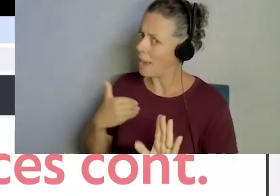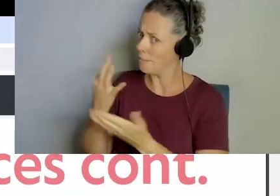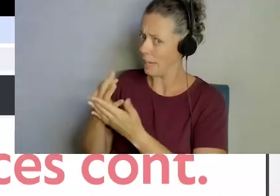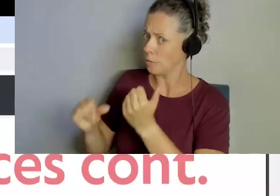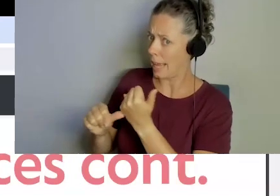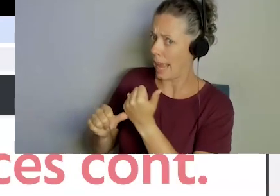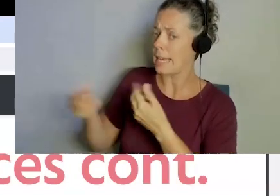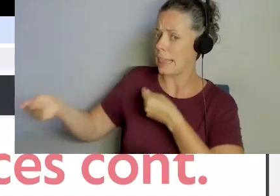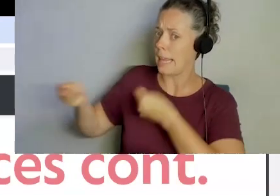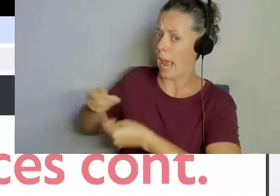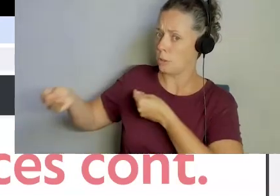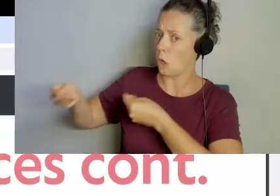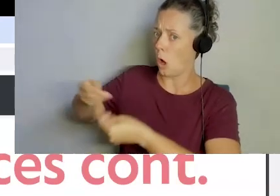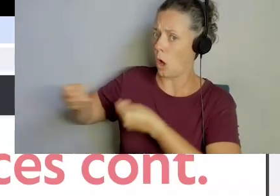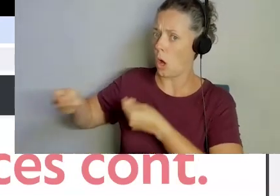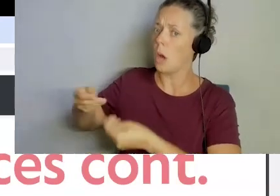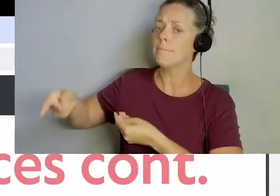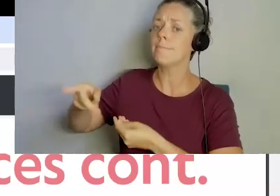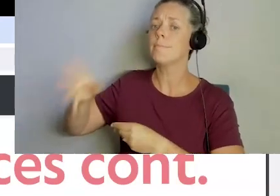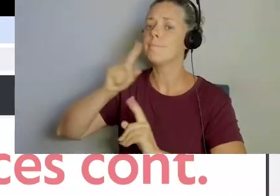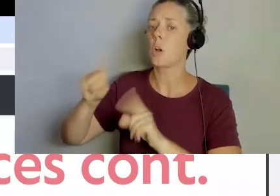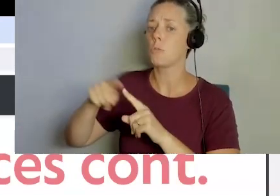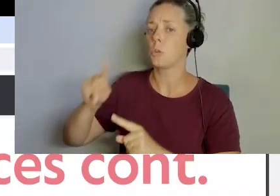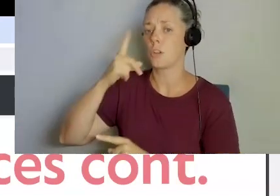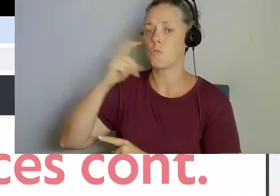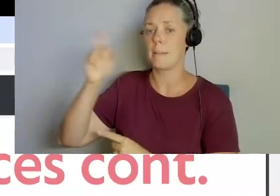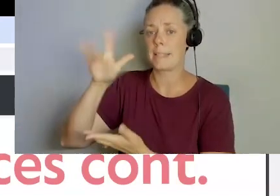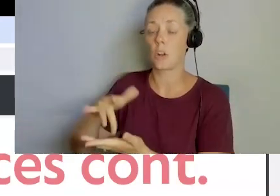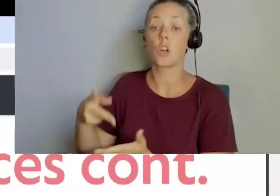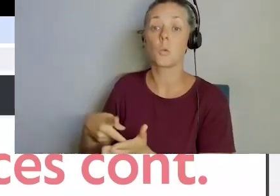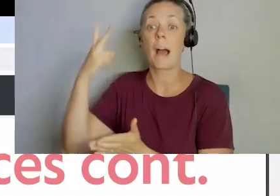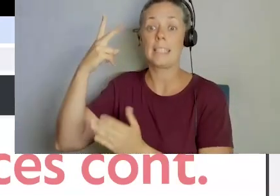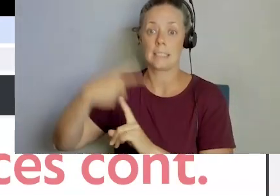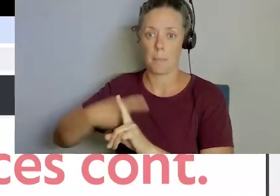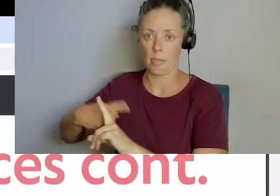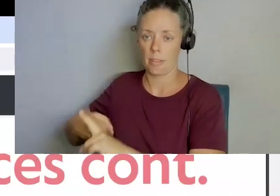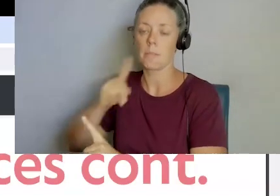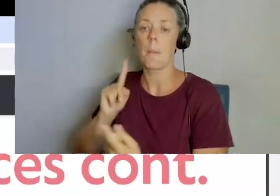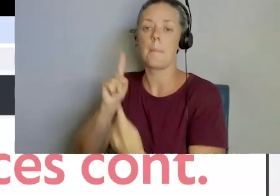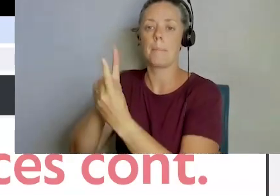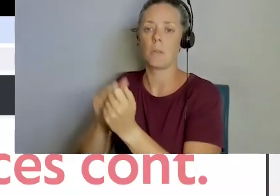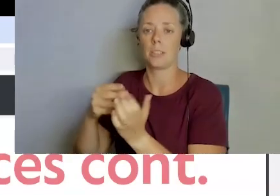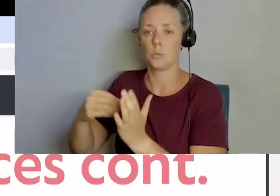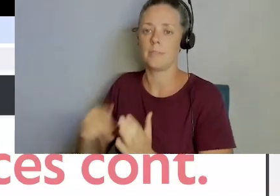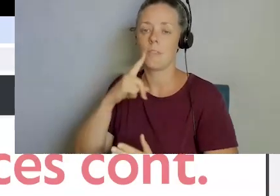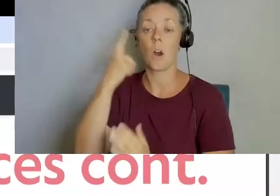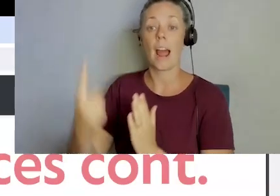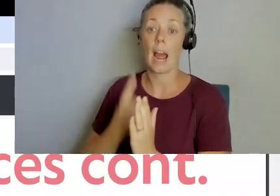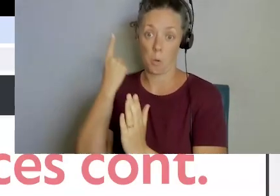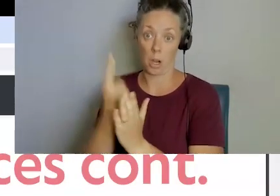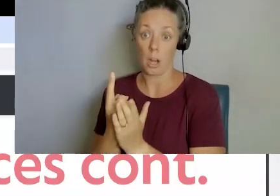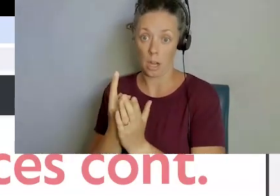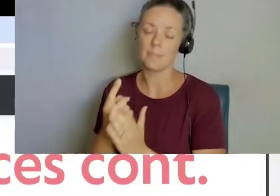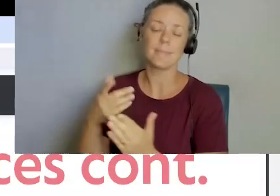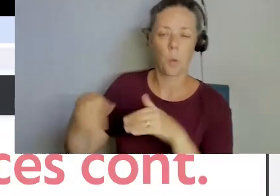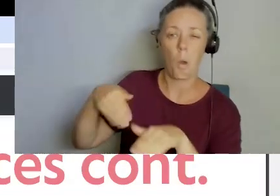goes to the Dream Center twice a month to meet with students for an hour. It's a walk-in basis. We post that